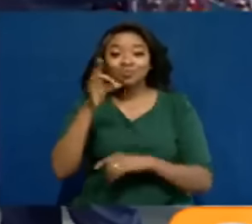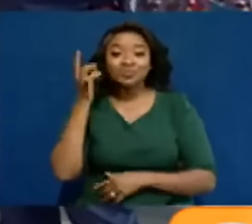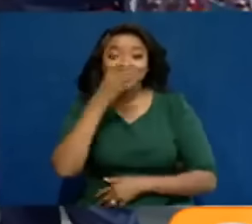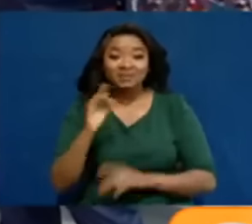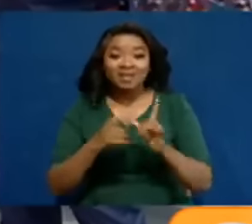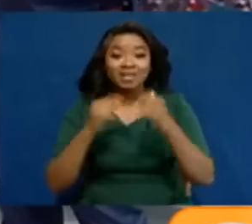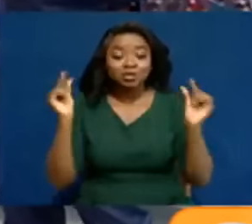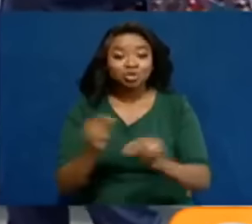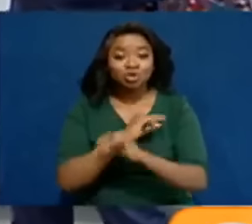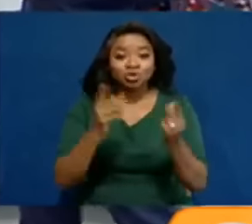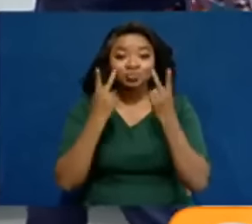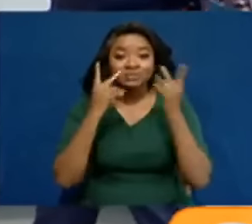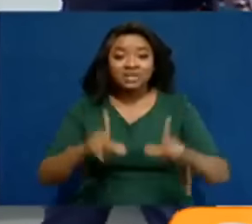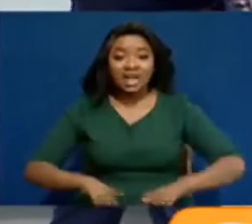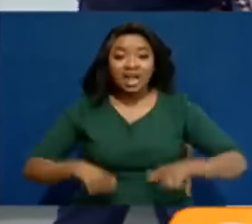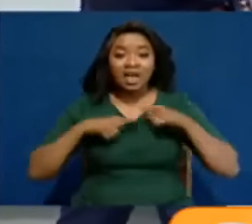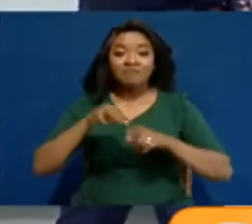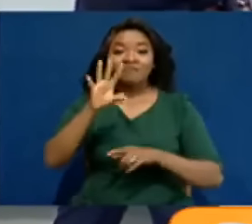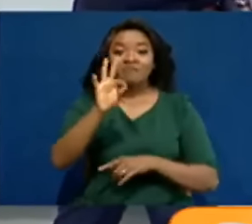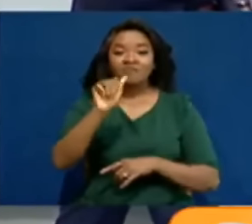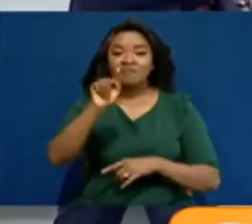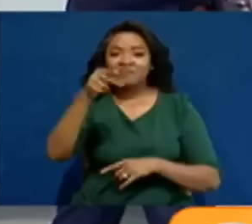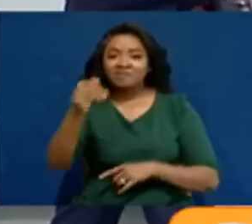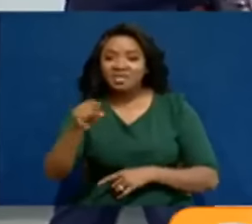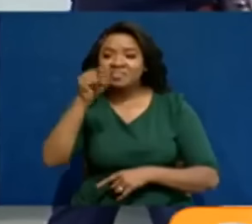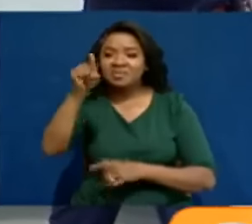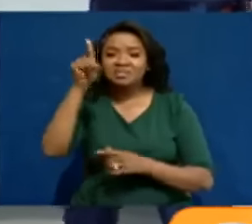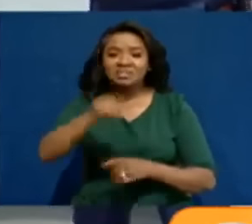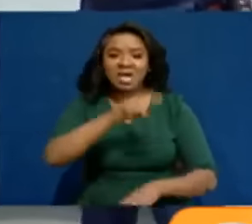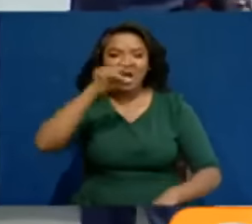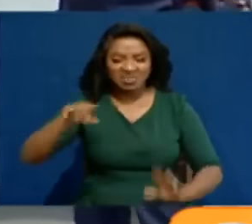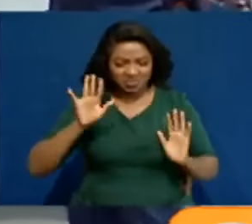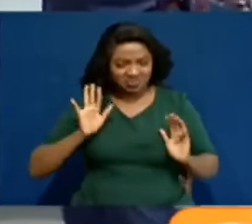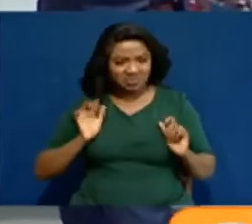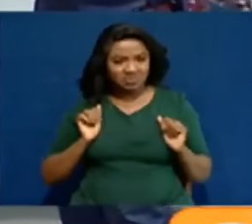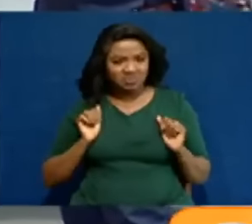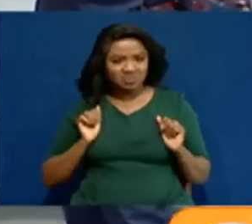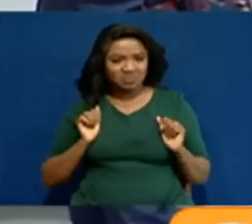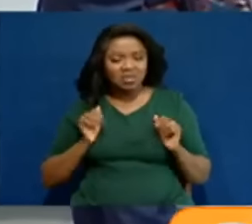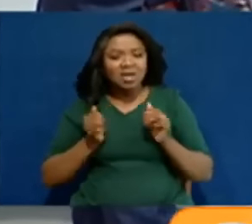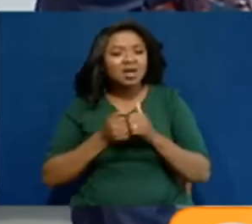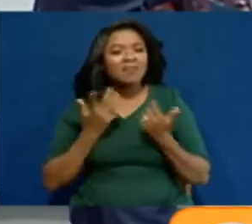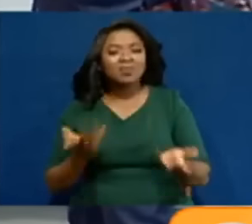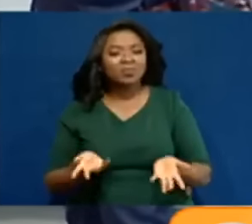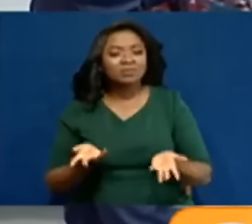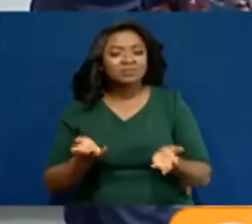tukaona live ati Faith Kipyegon has been disqualified. Kuliendaje? Mm-hmm.